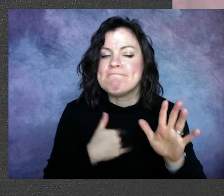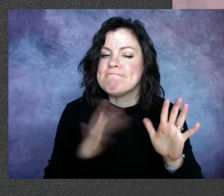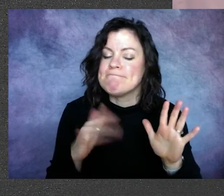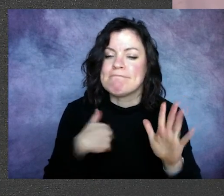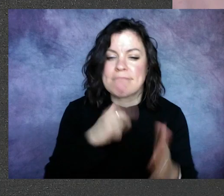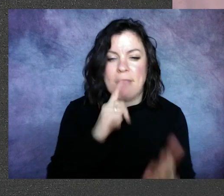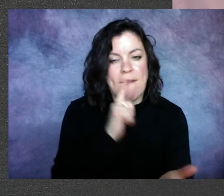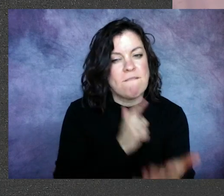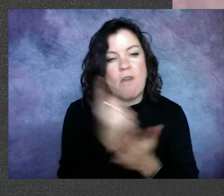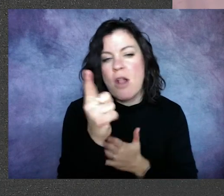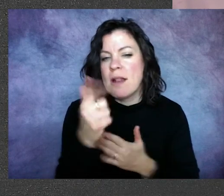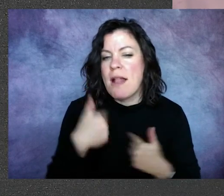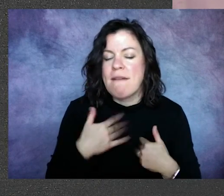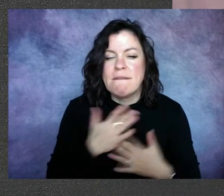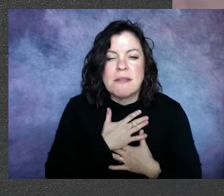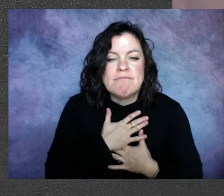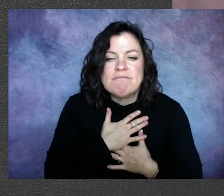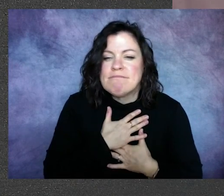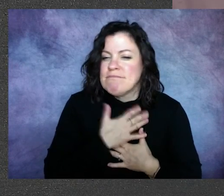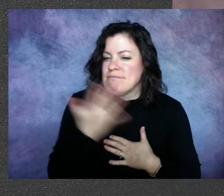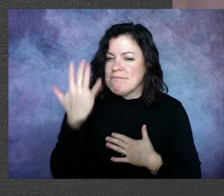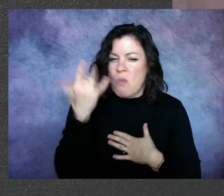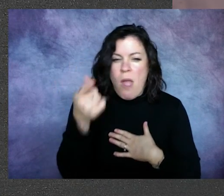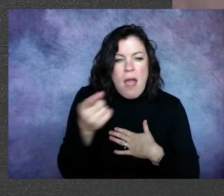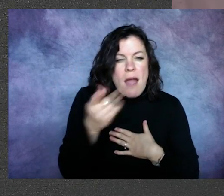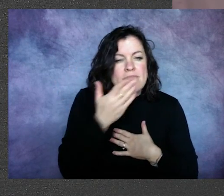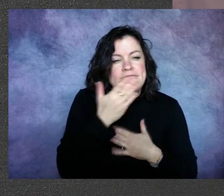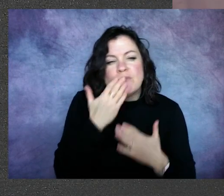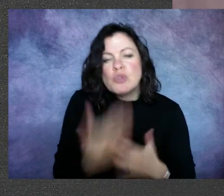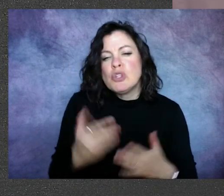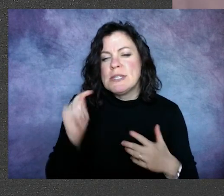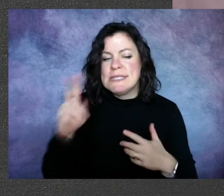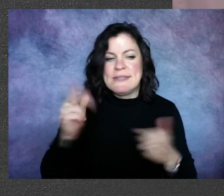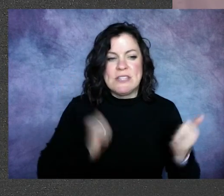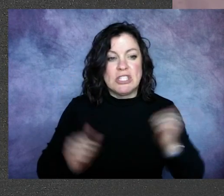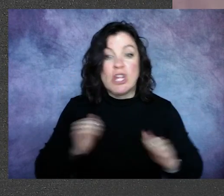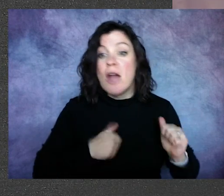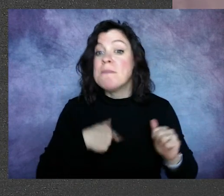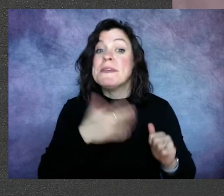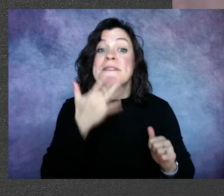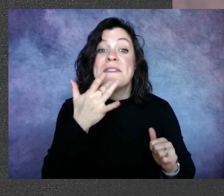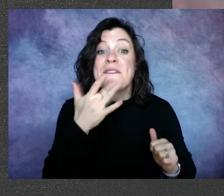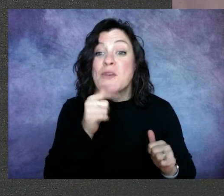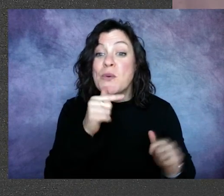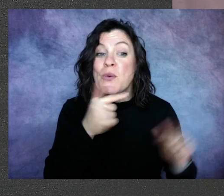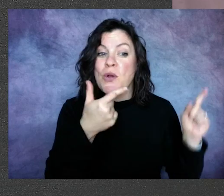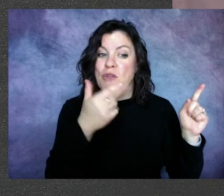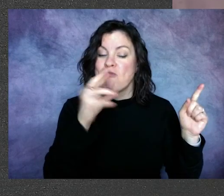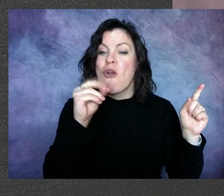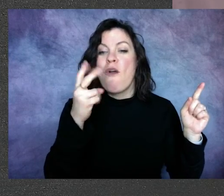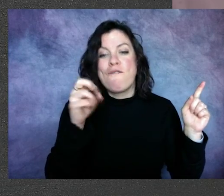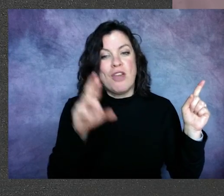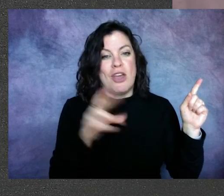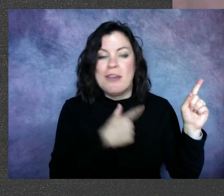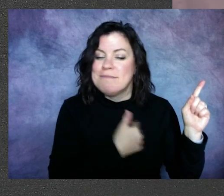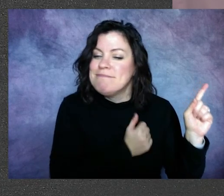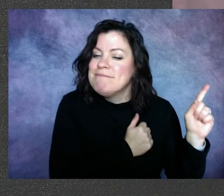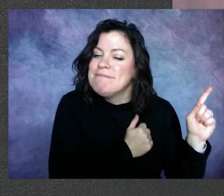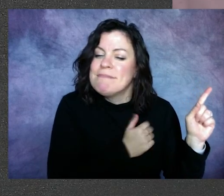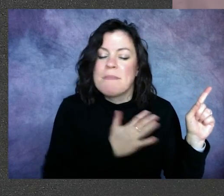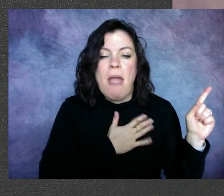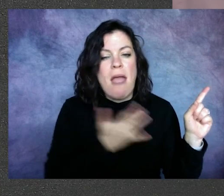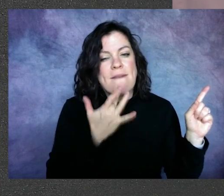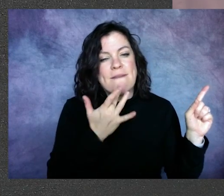one person that I absolutely fell in love with was this guy, Grover. Let me see if I can put him right over his face. He was my